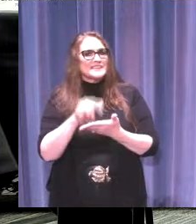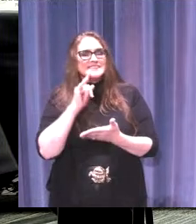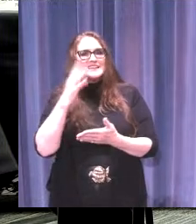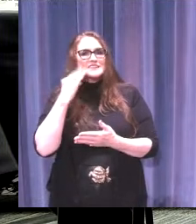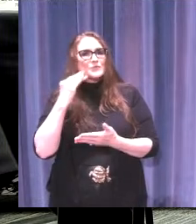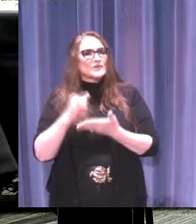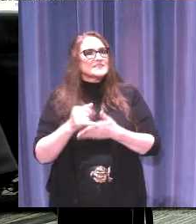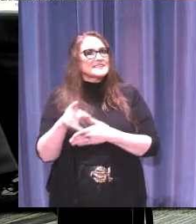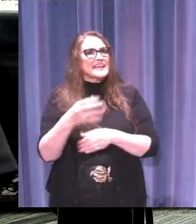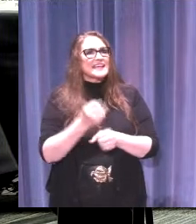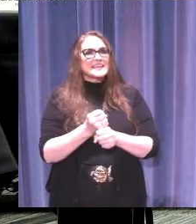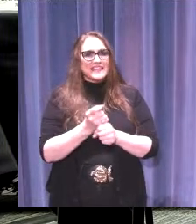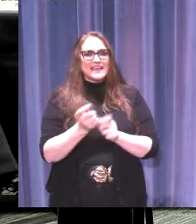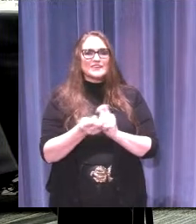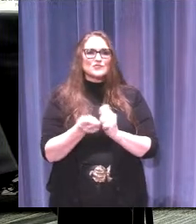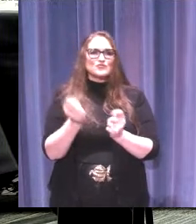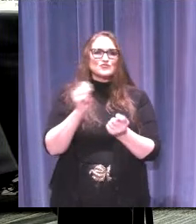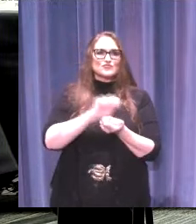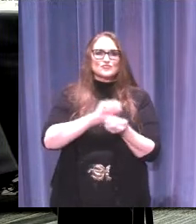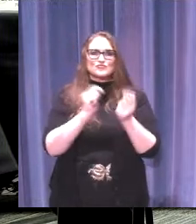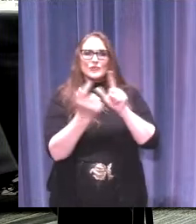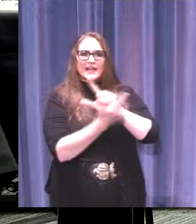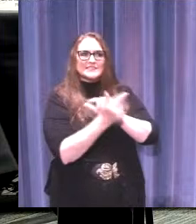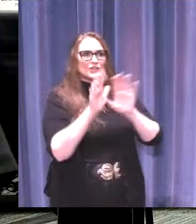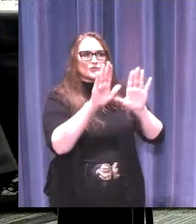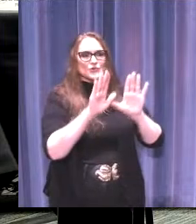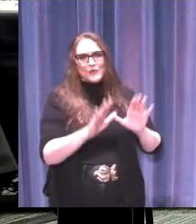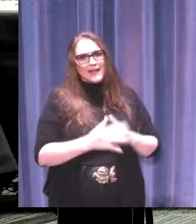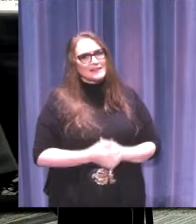experience they get translates so greatly in as an